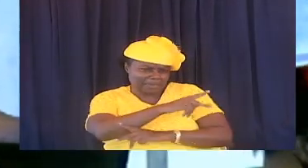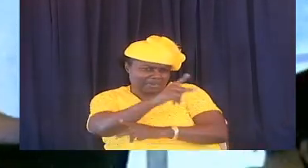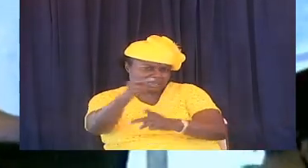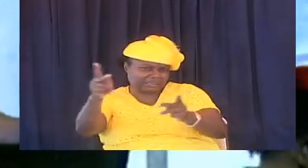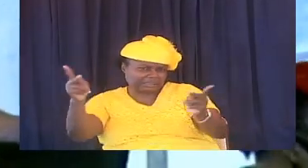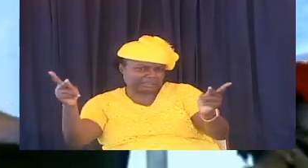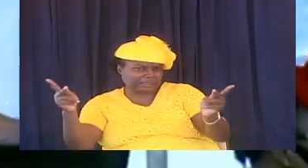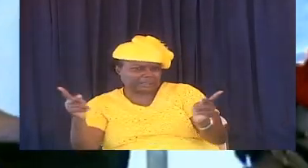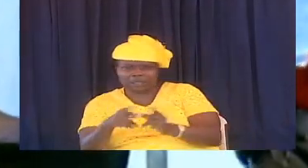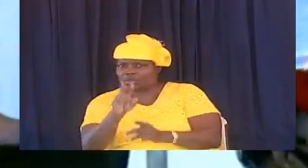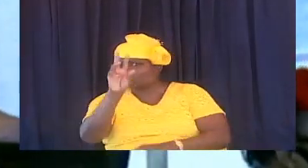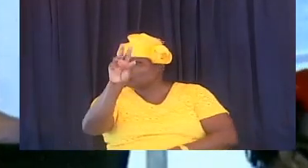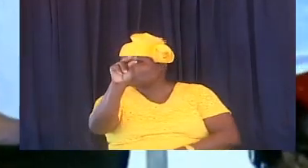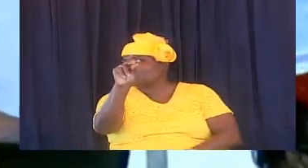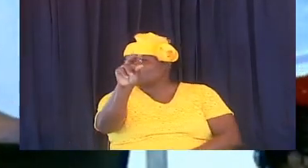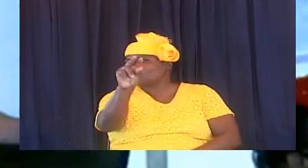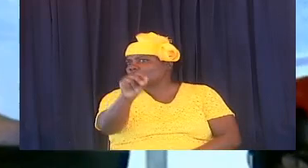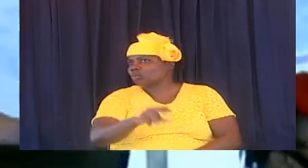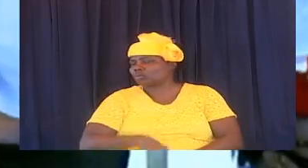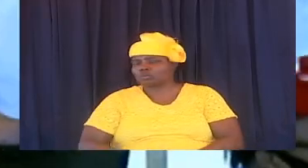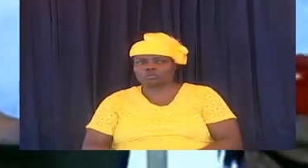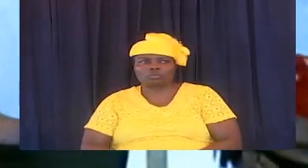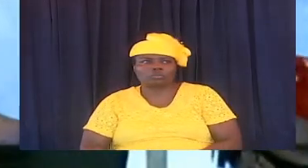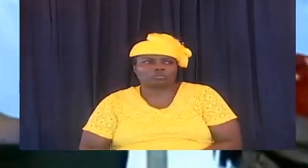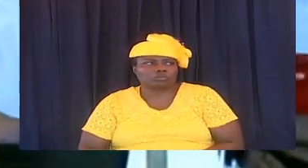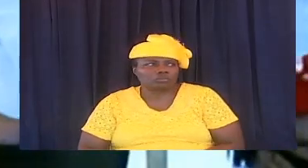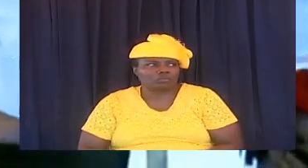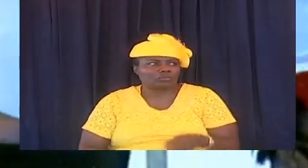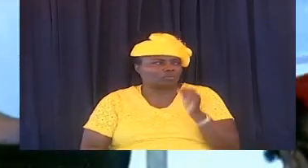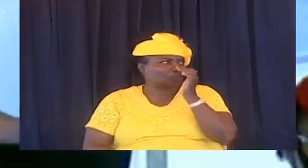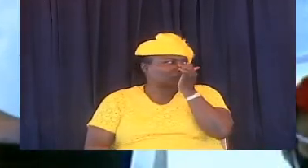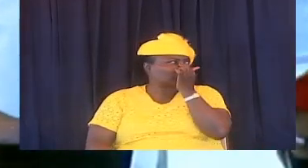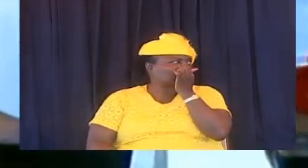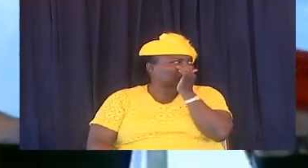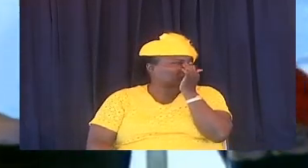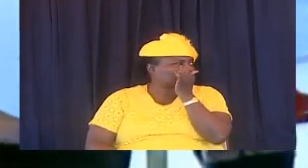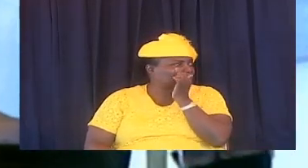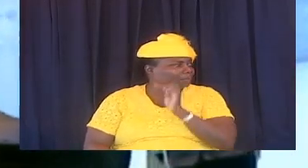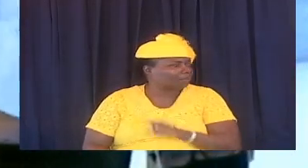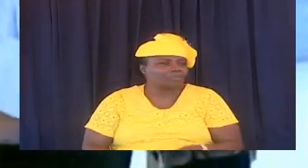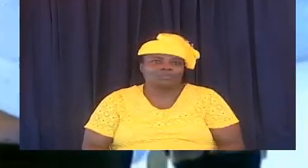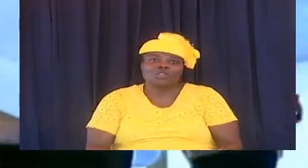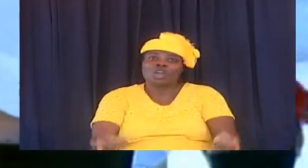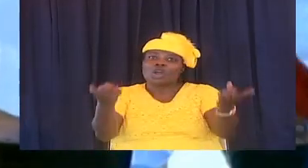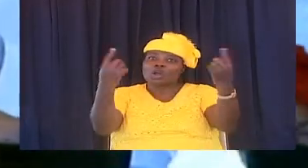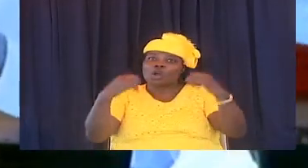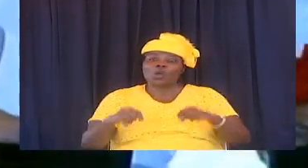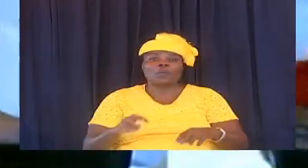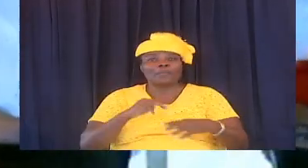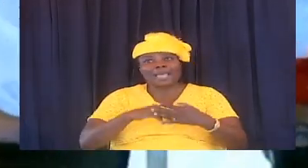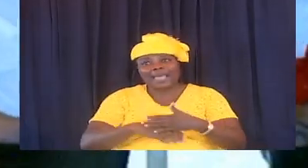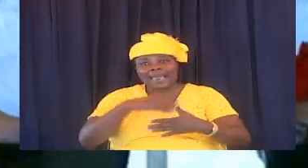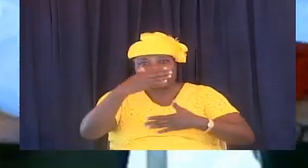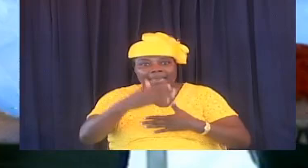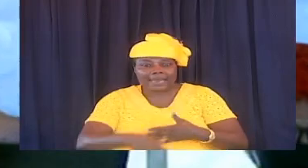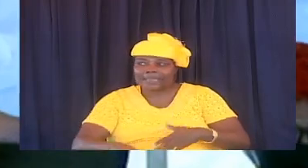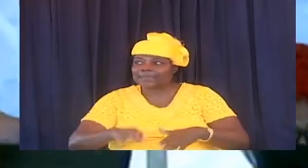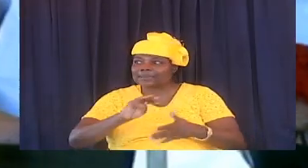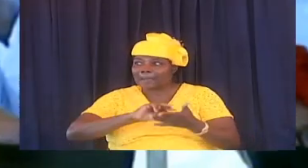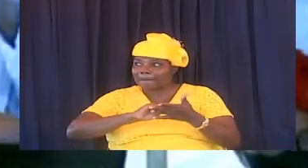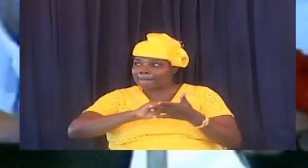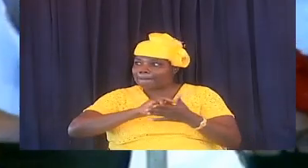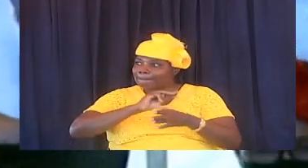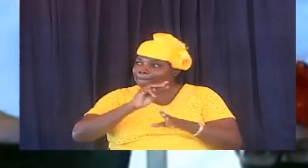Convention. All the group 2, 3, 4 members that don't come church from March, come next month. You're going,